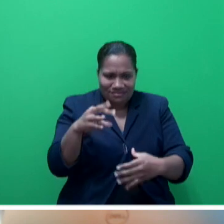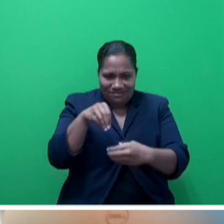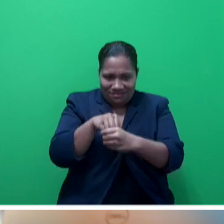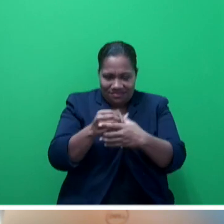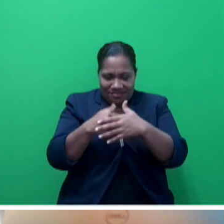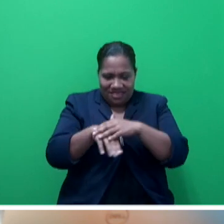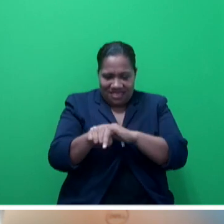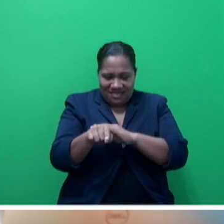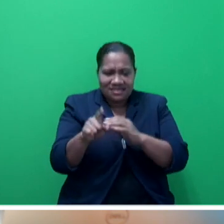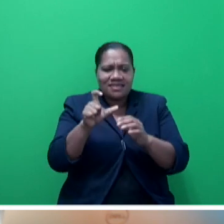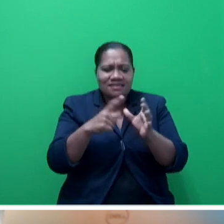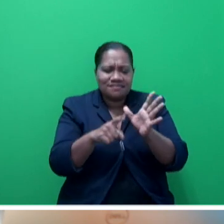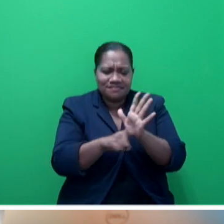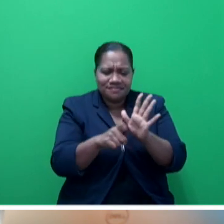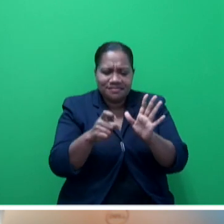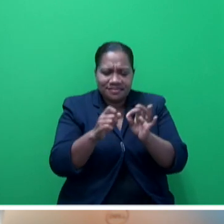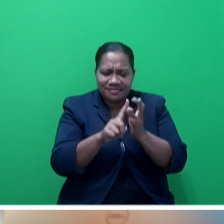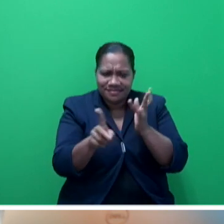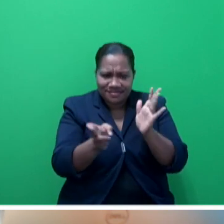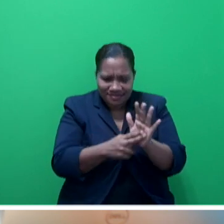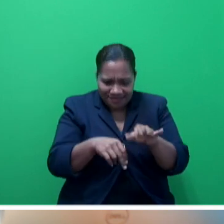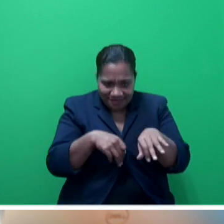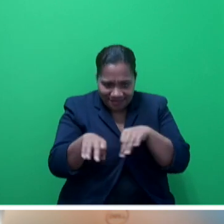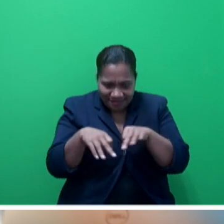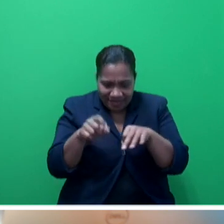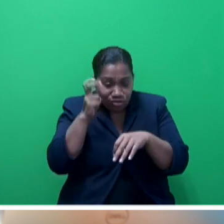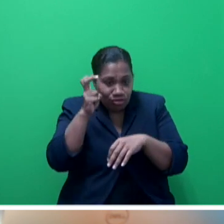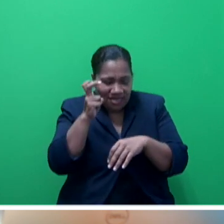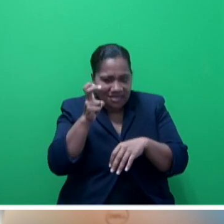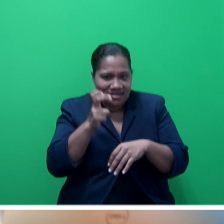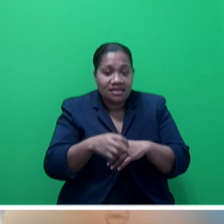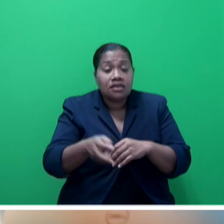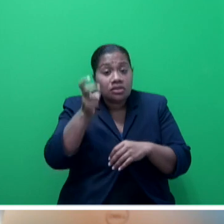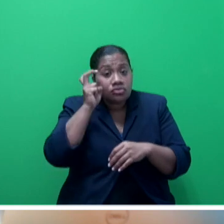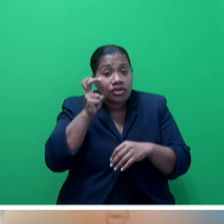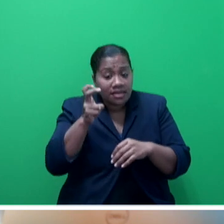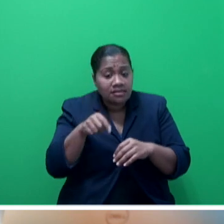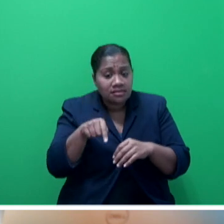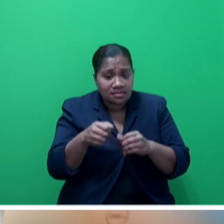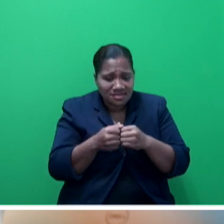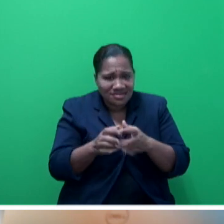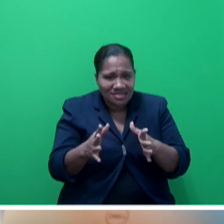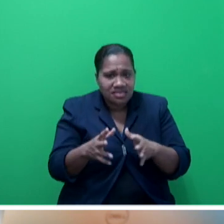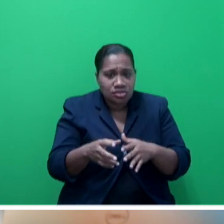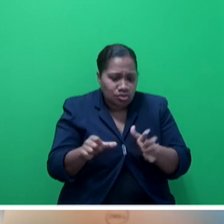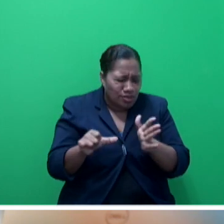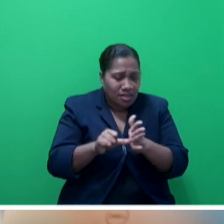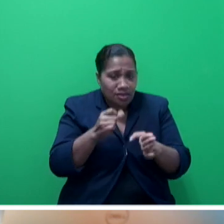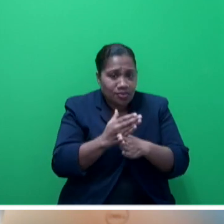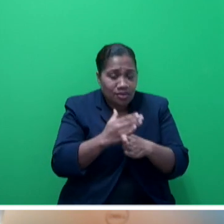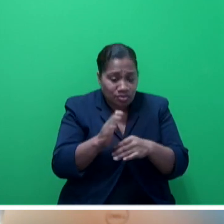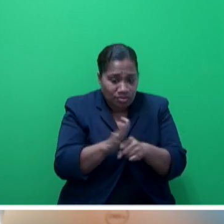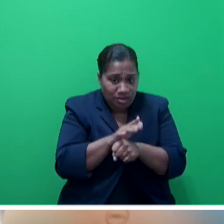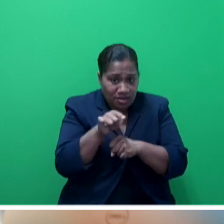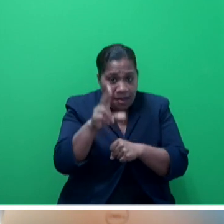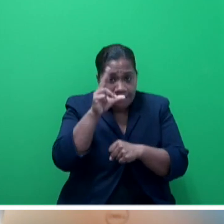framework. While we are just getting started with carbon trading, the hard work that went in behind the scenes to make this possible has been going for